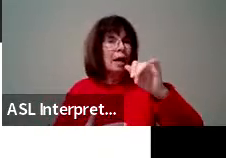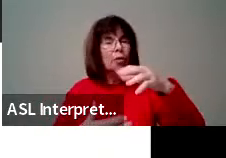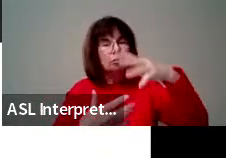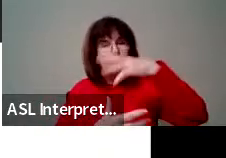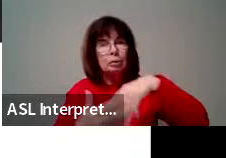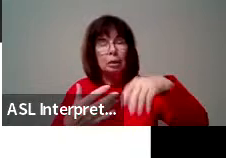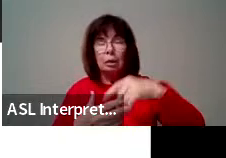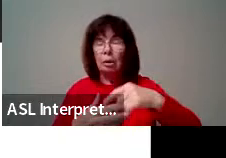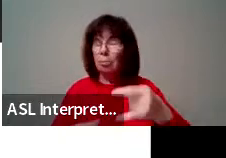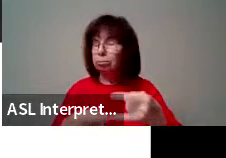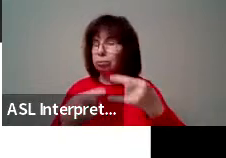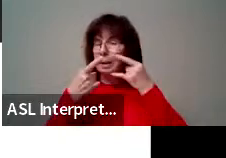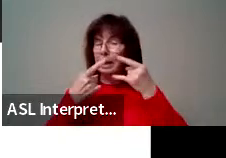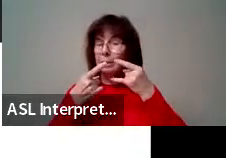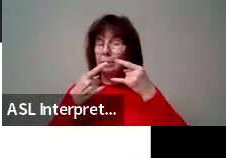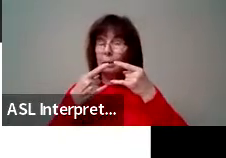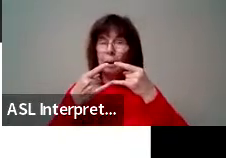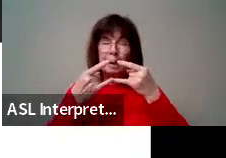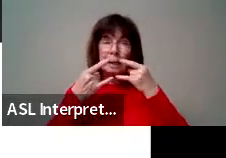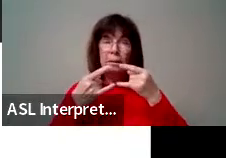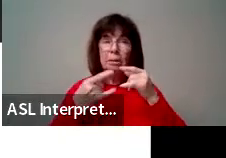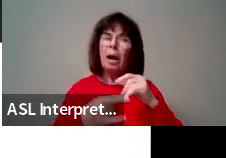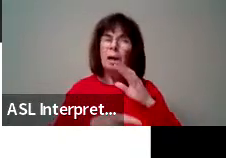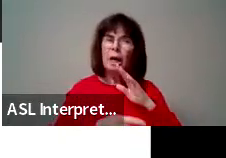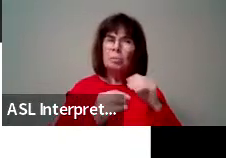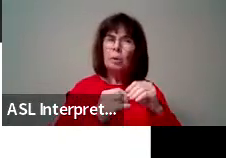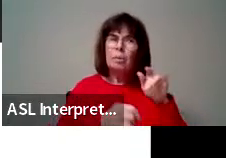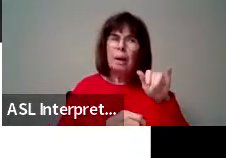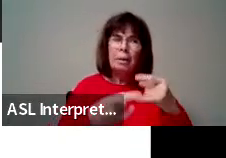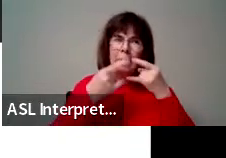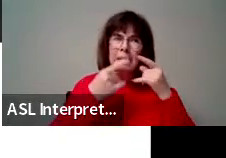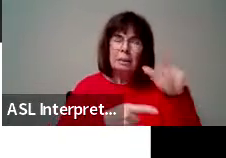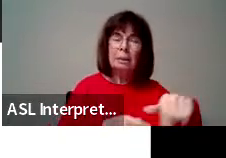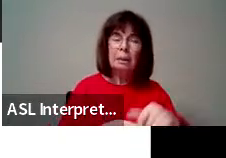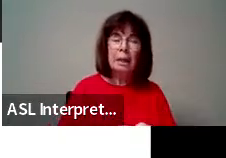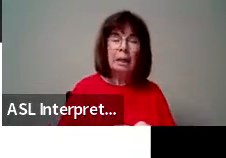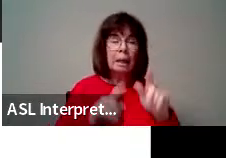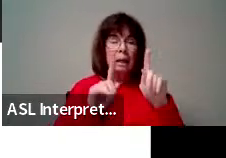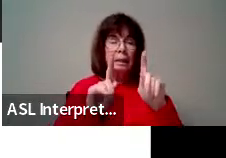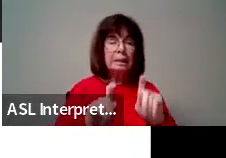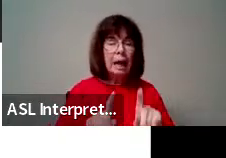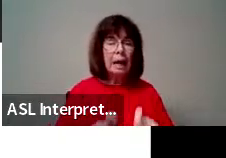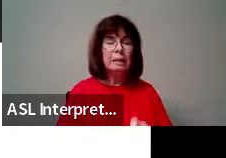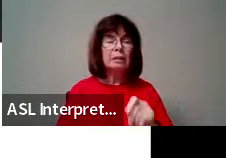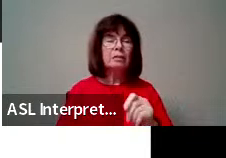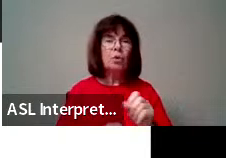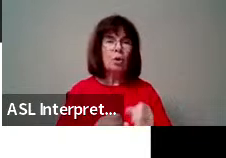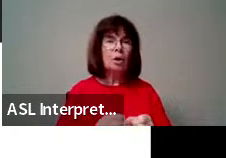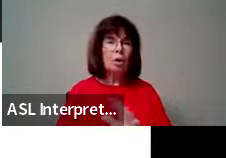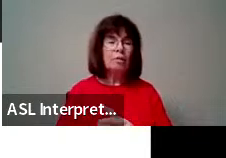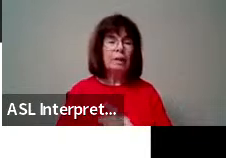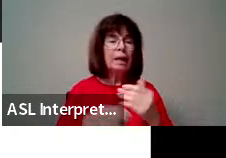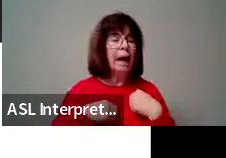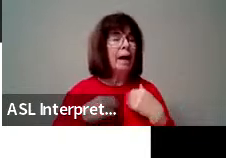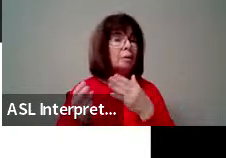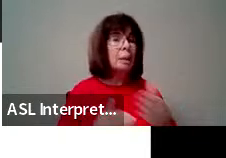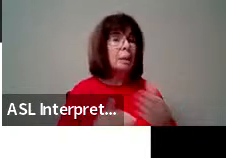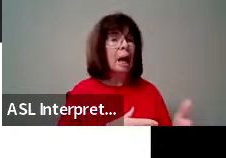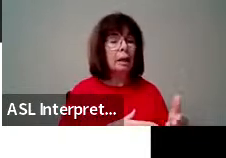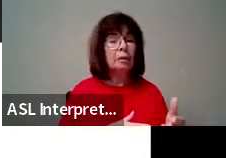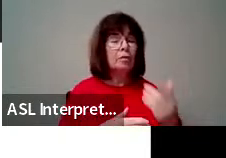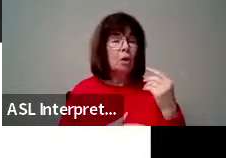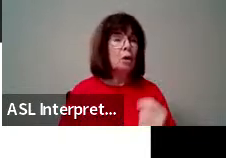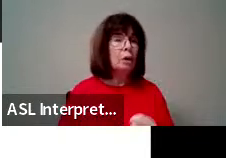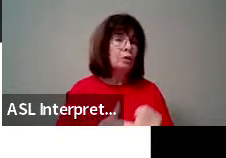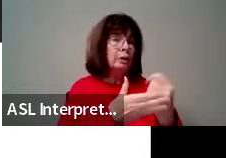Wear masks. We'll get back. We'll do more on masks in a second. Test for COVID and have a plan for treatment. And some of you may have been hearing the state